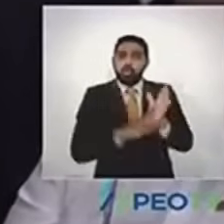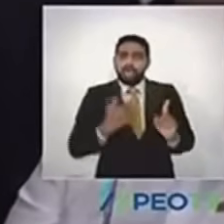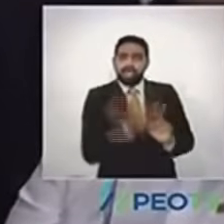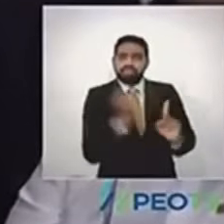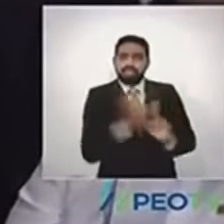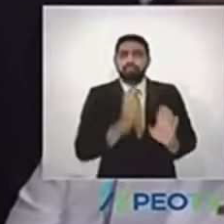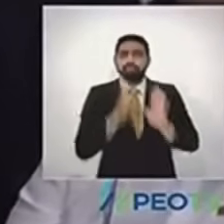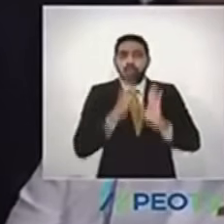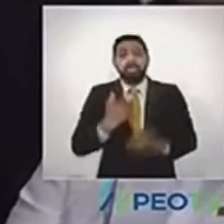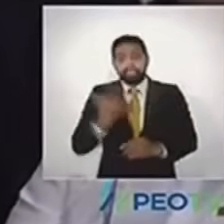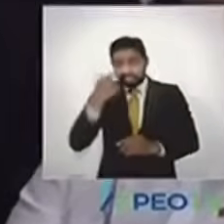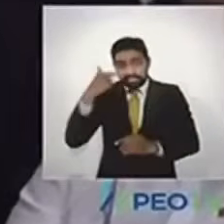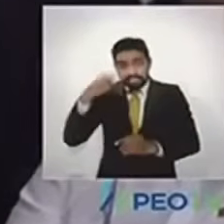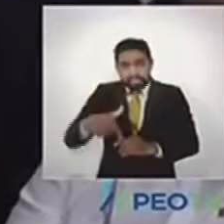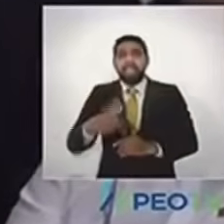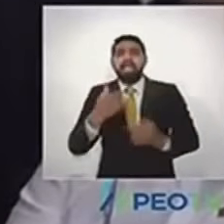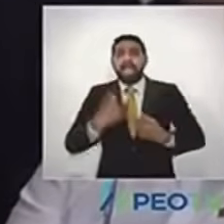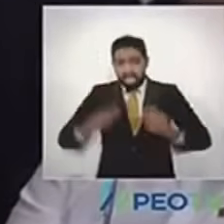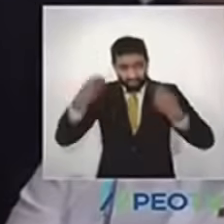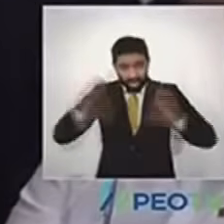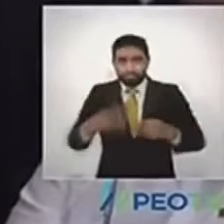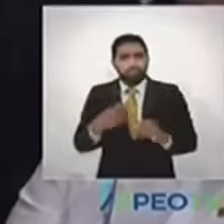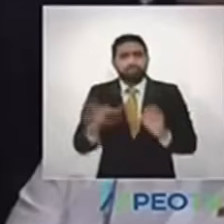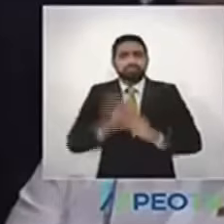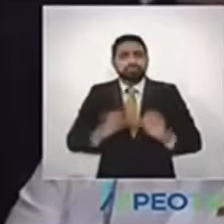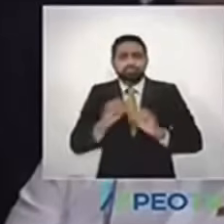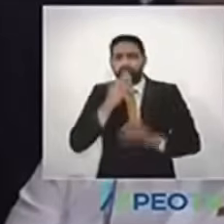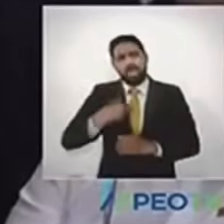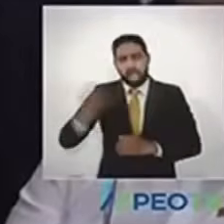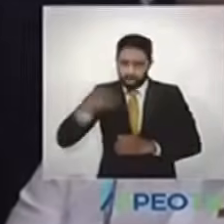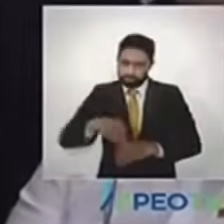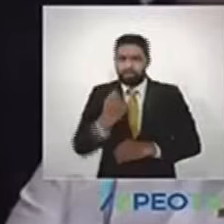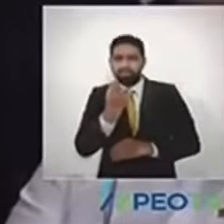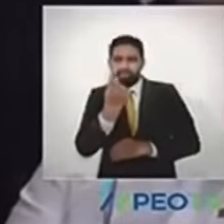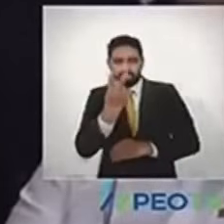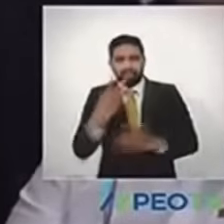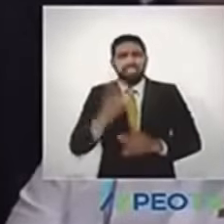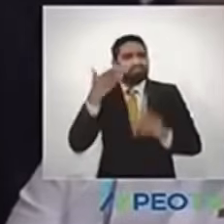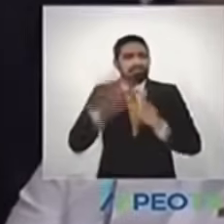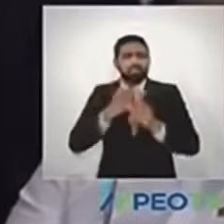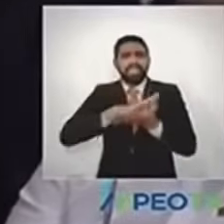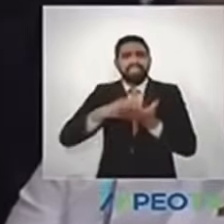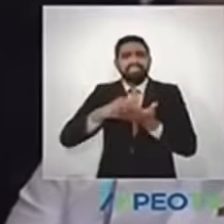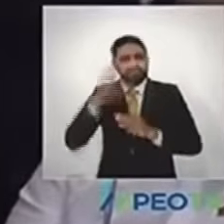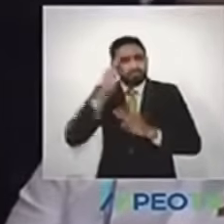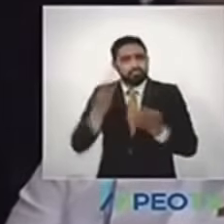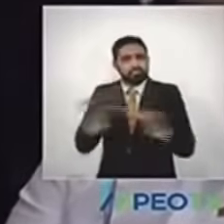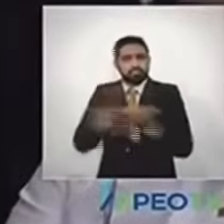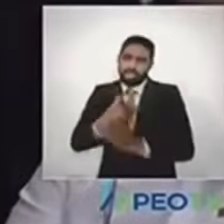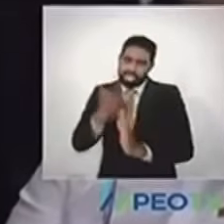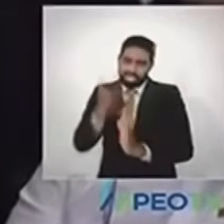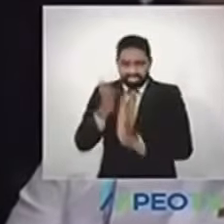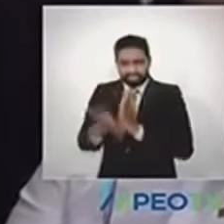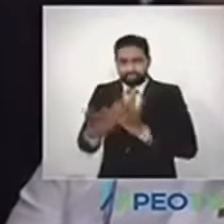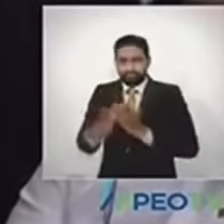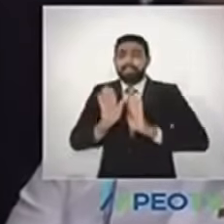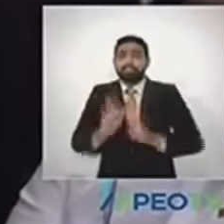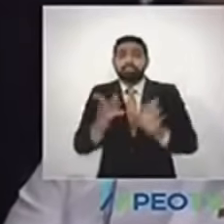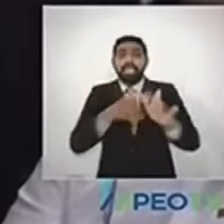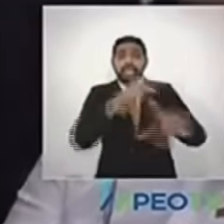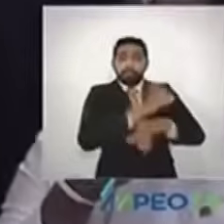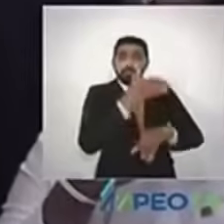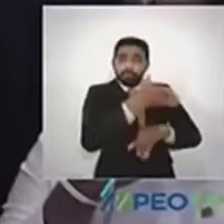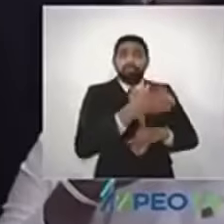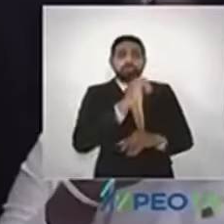own faults. They suffered losses as a result of the hedging deal. They have a history like that. The oil tankers were given on a lease.